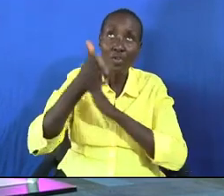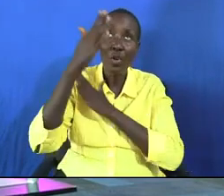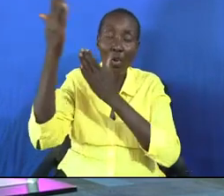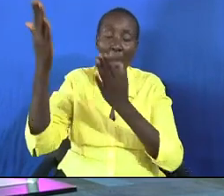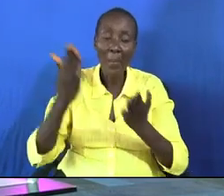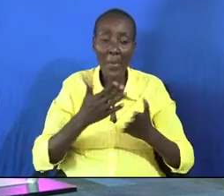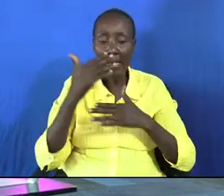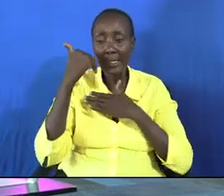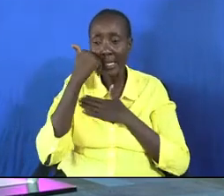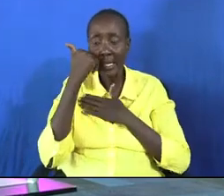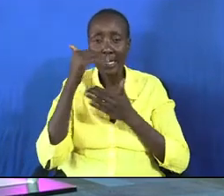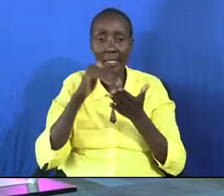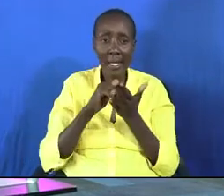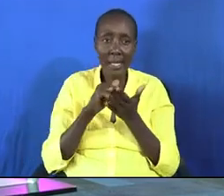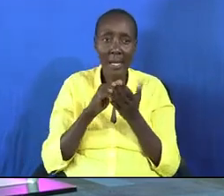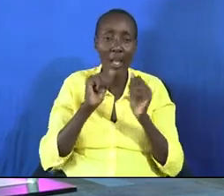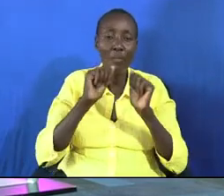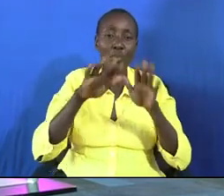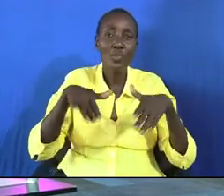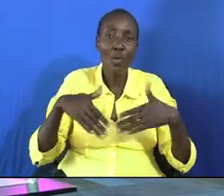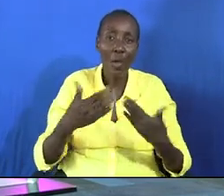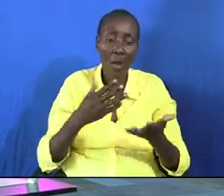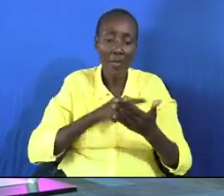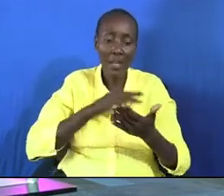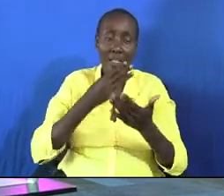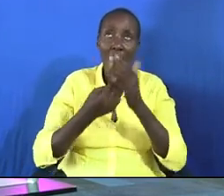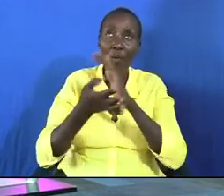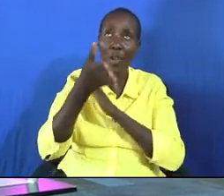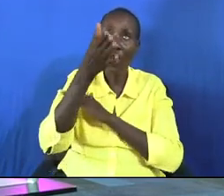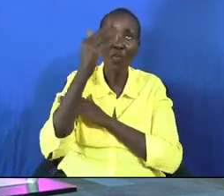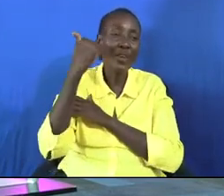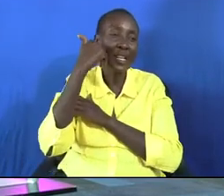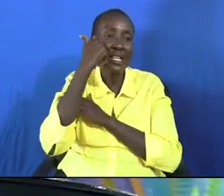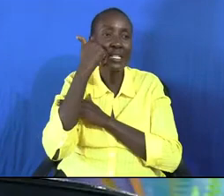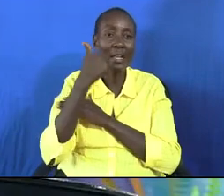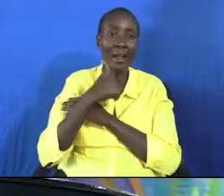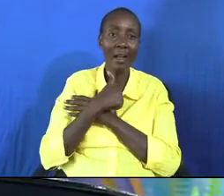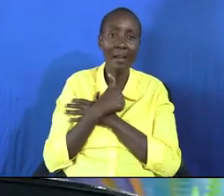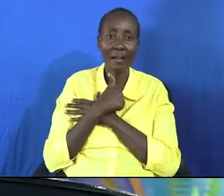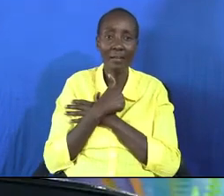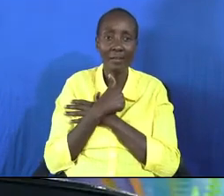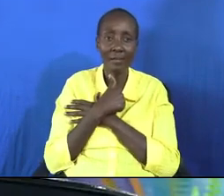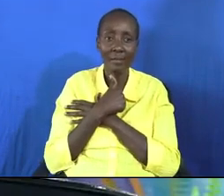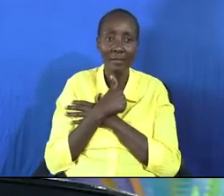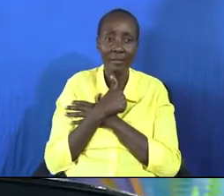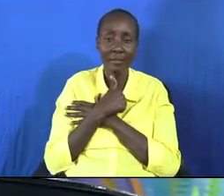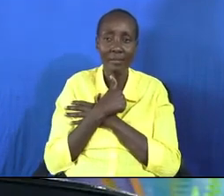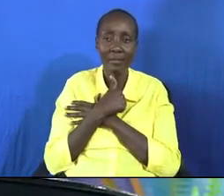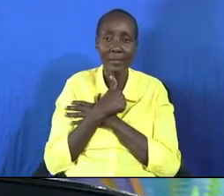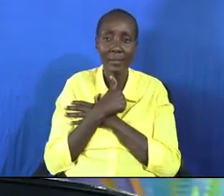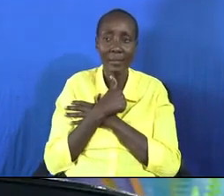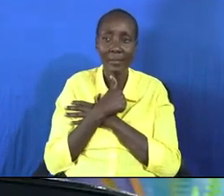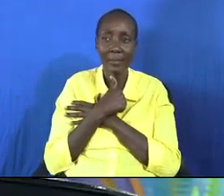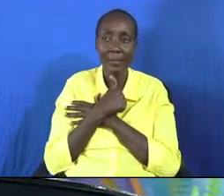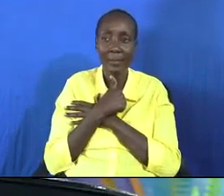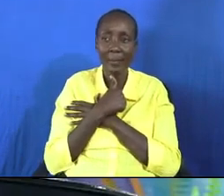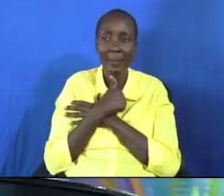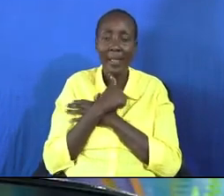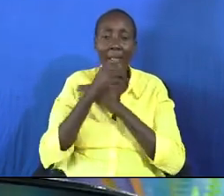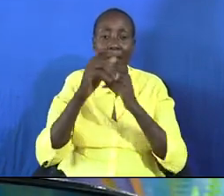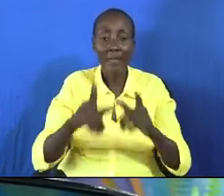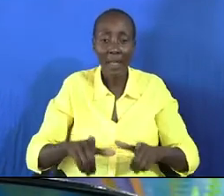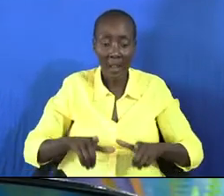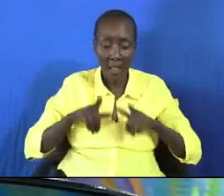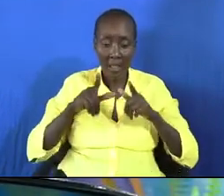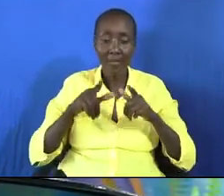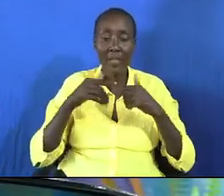bring diseases? How can it be God's will that I should be sick? So the kind of the life that